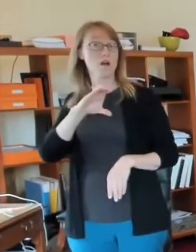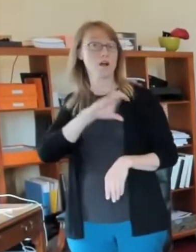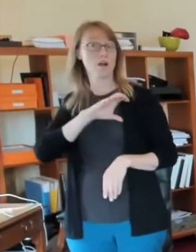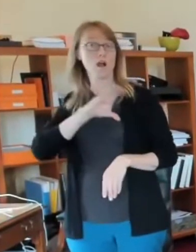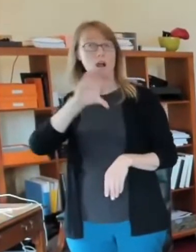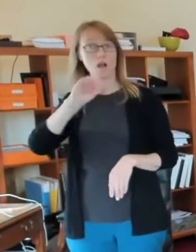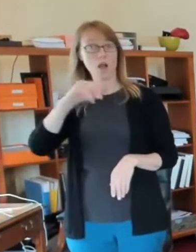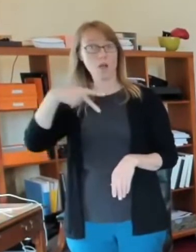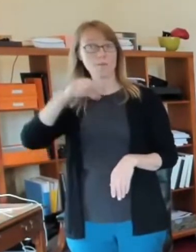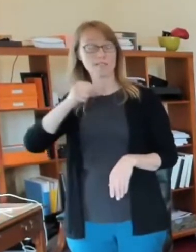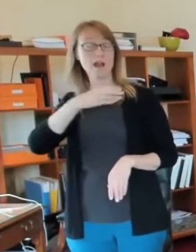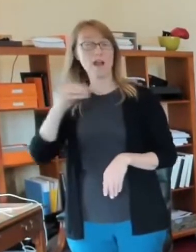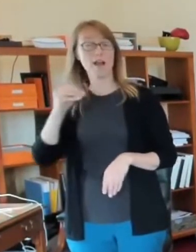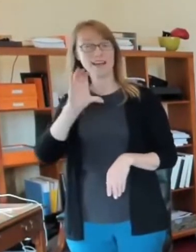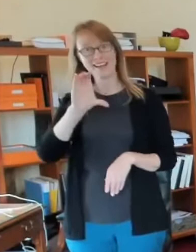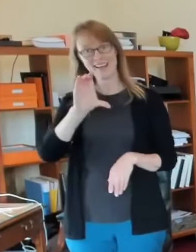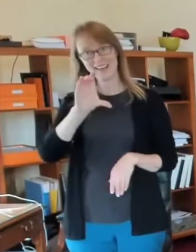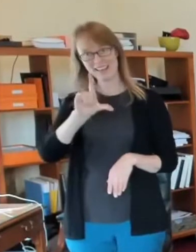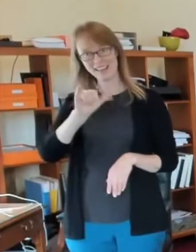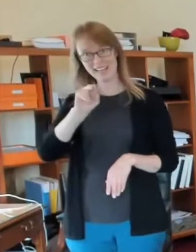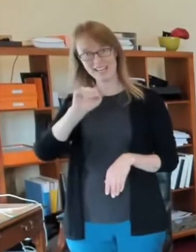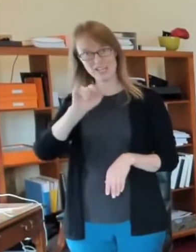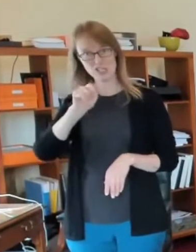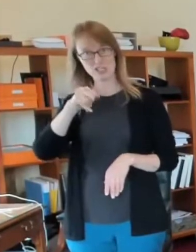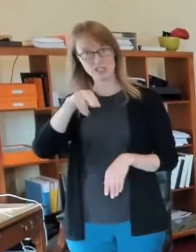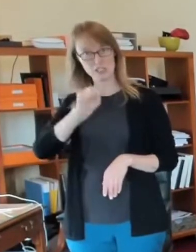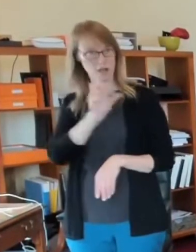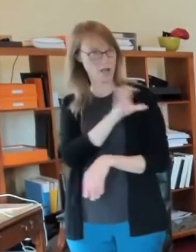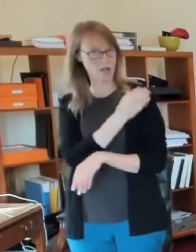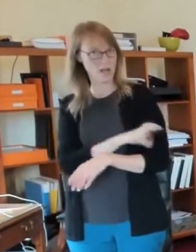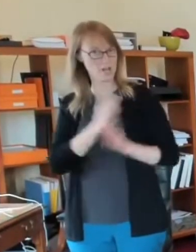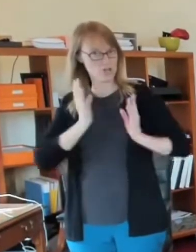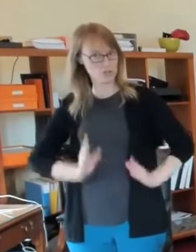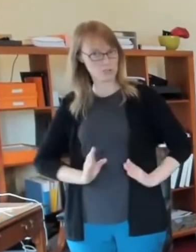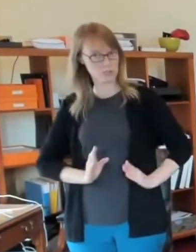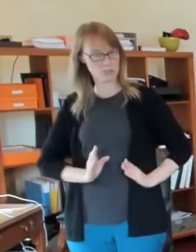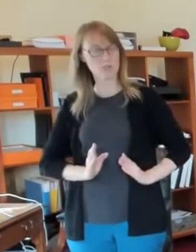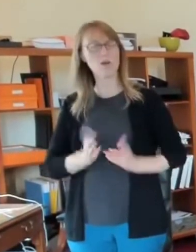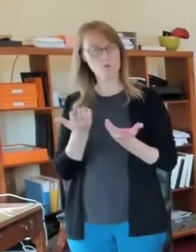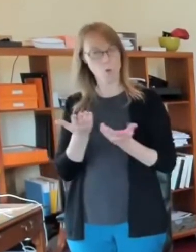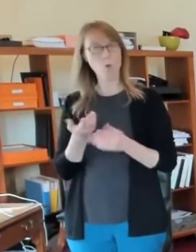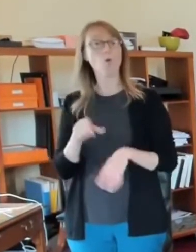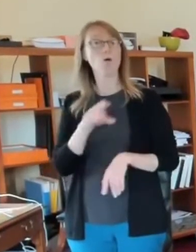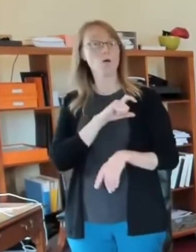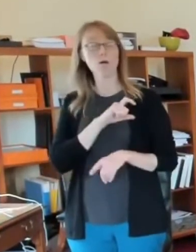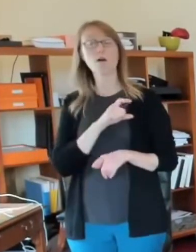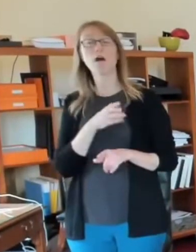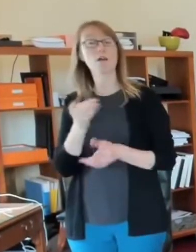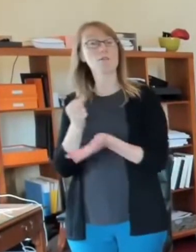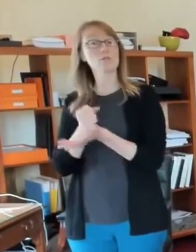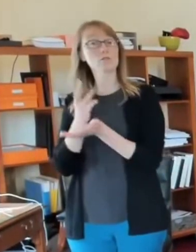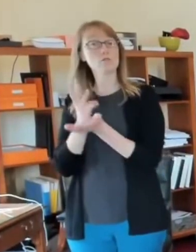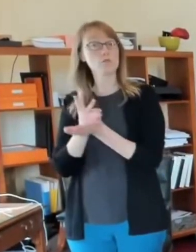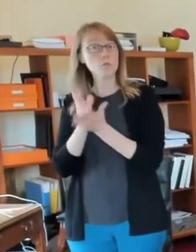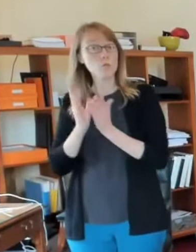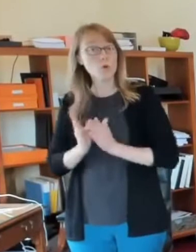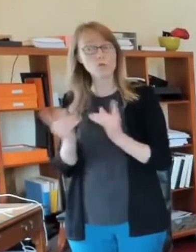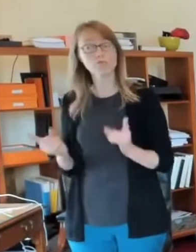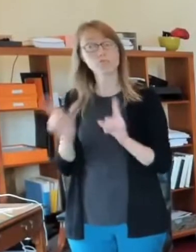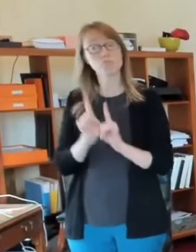mental health worker, social worker, to go with or to follow up with individuals who